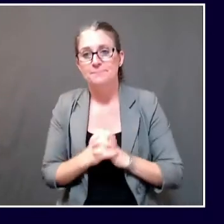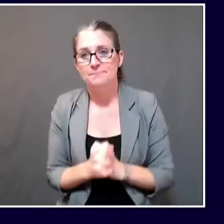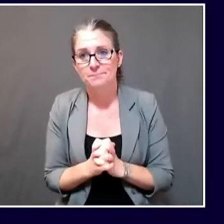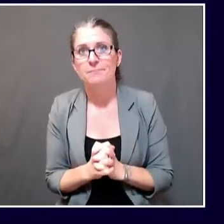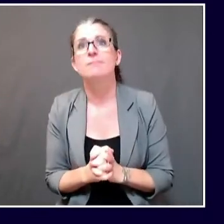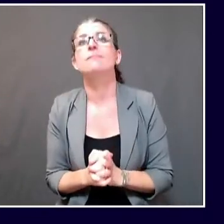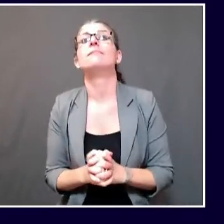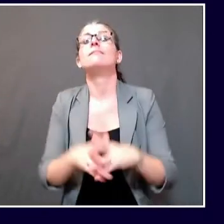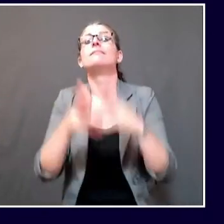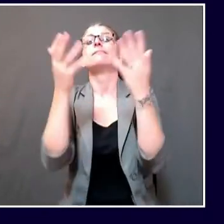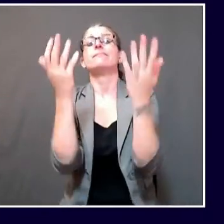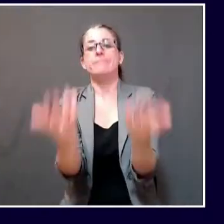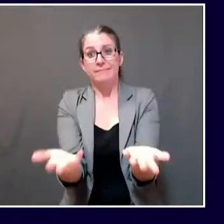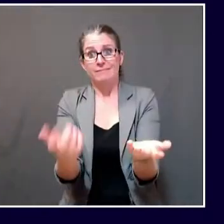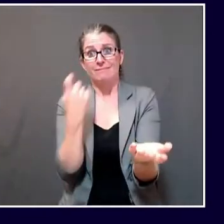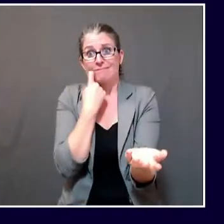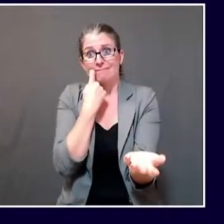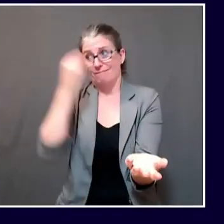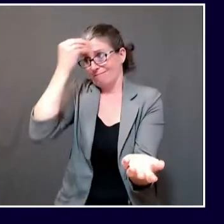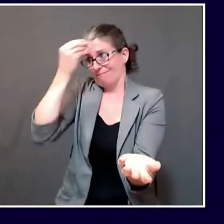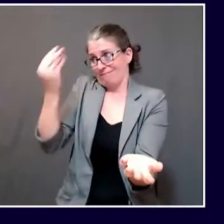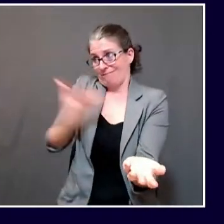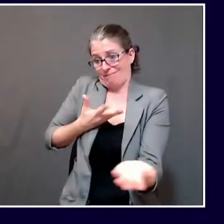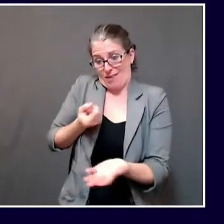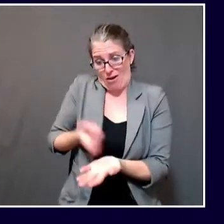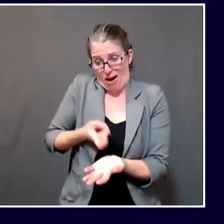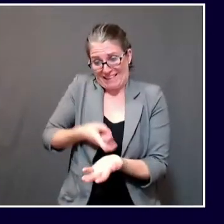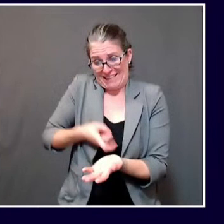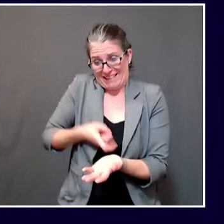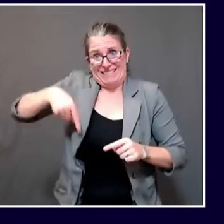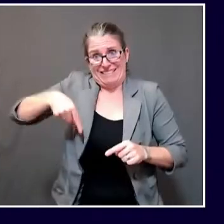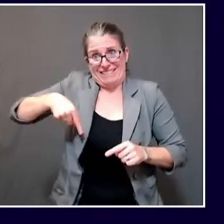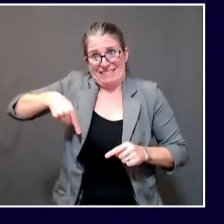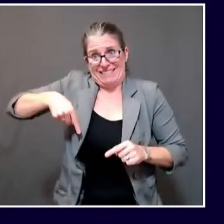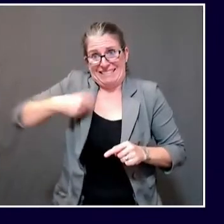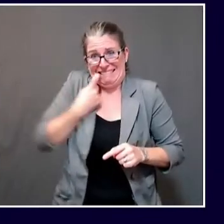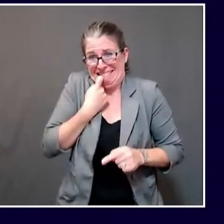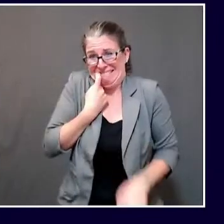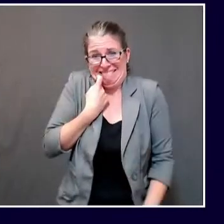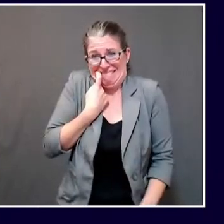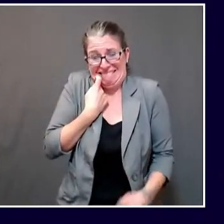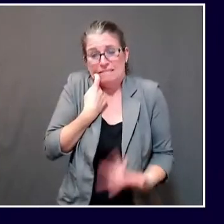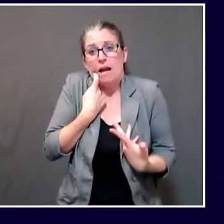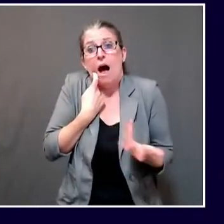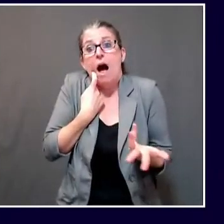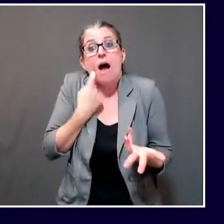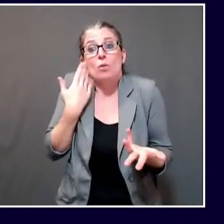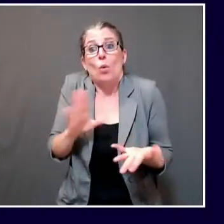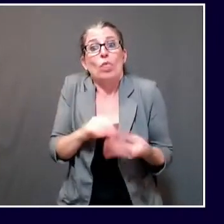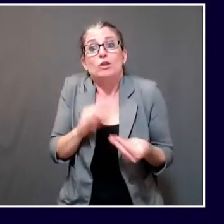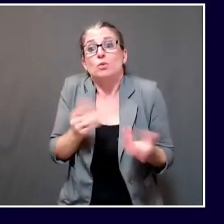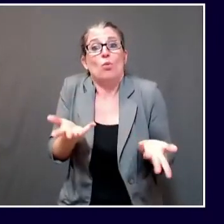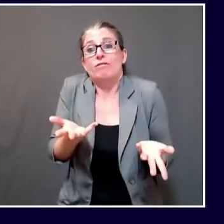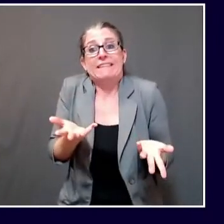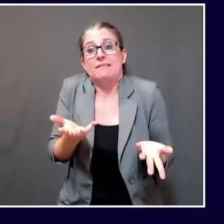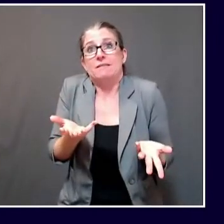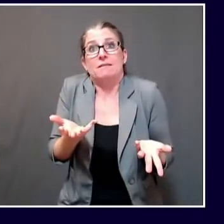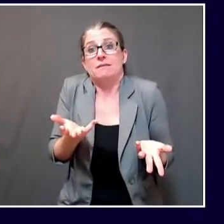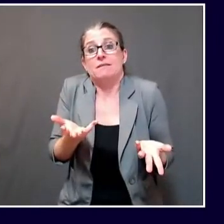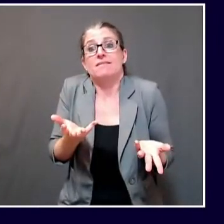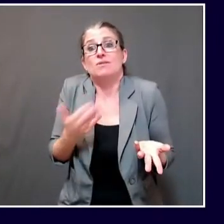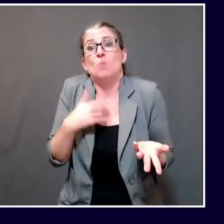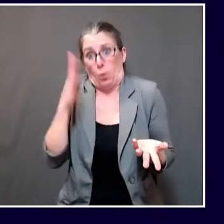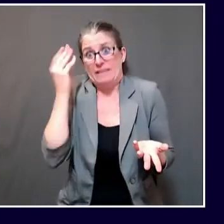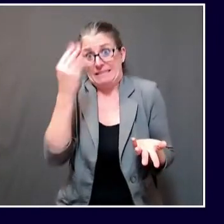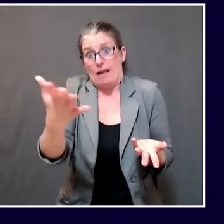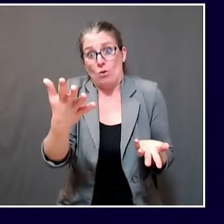as well. As it relates to the concordance between reopening, particularly